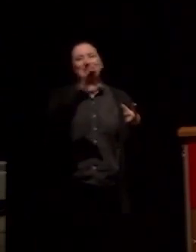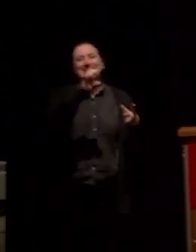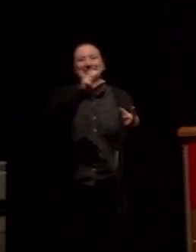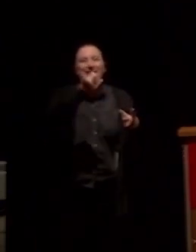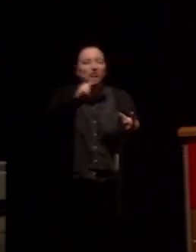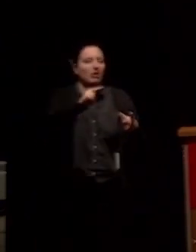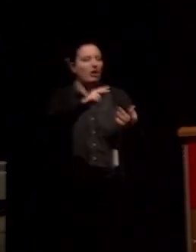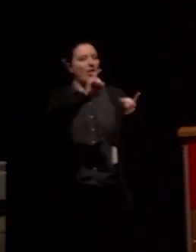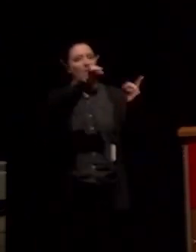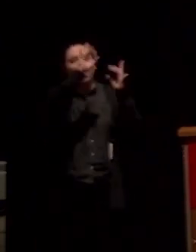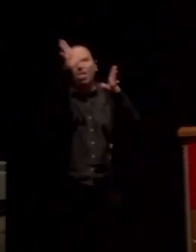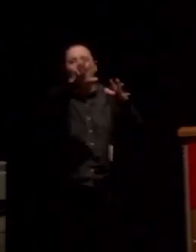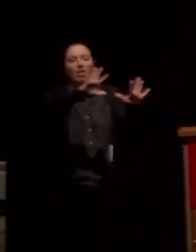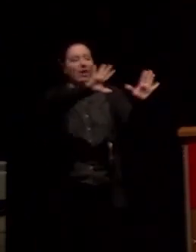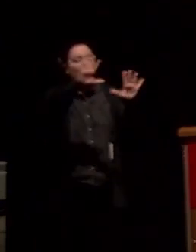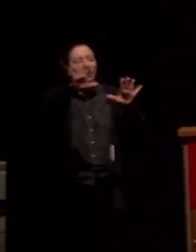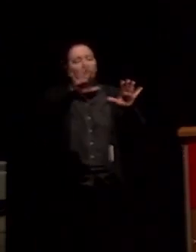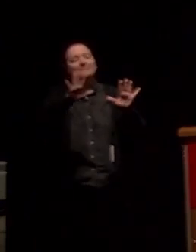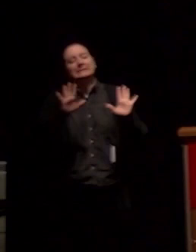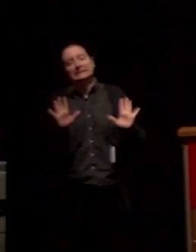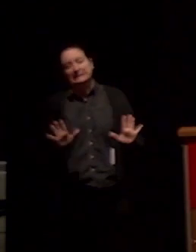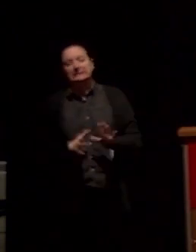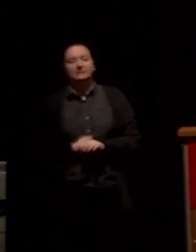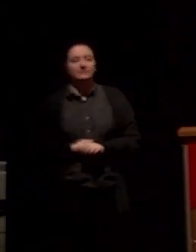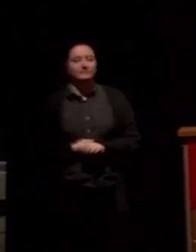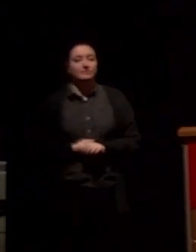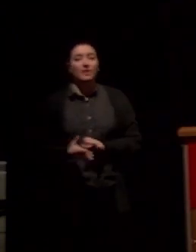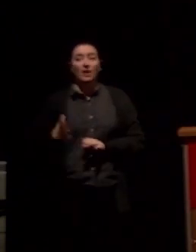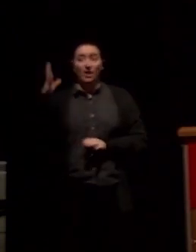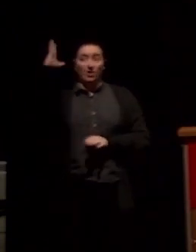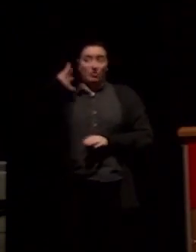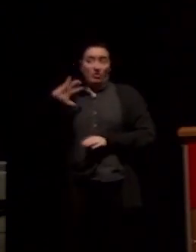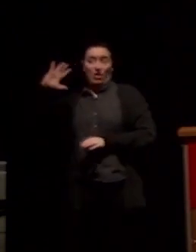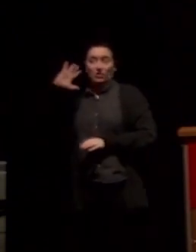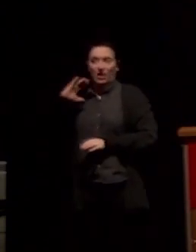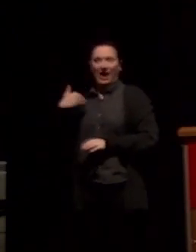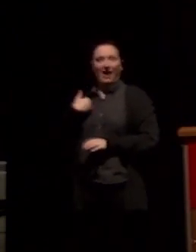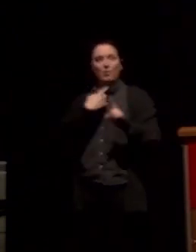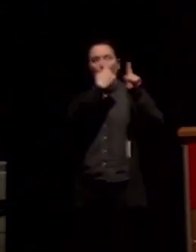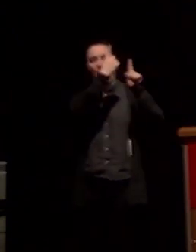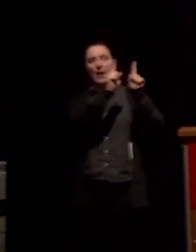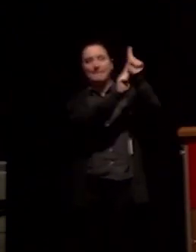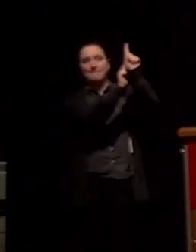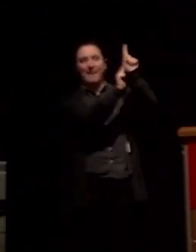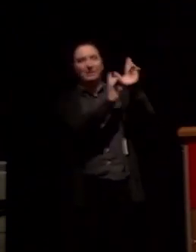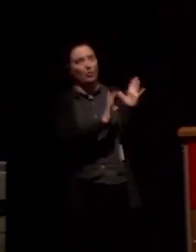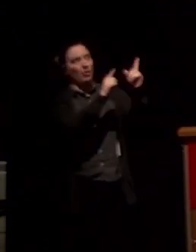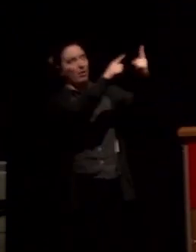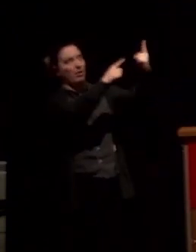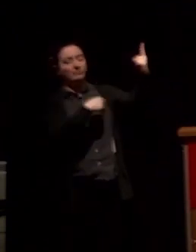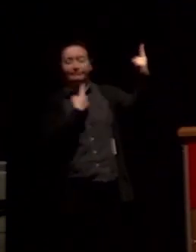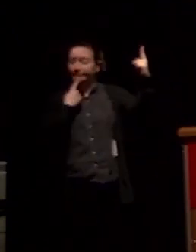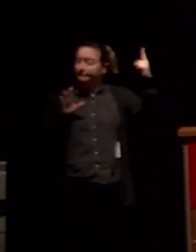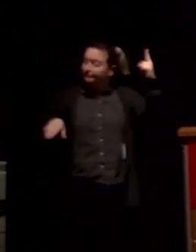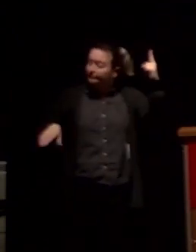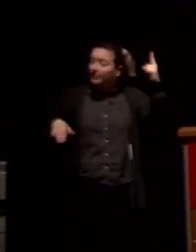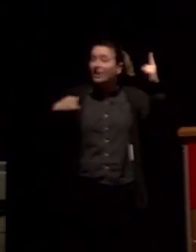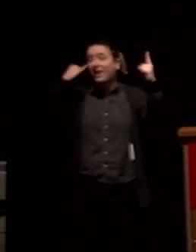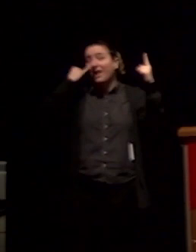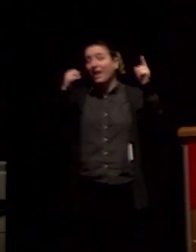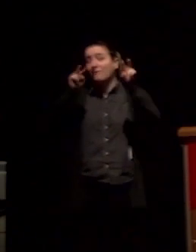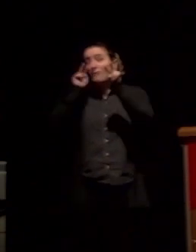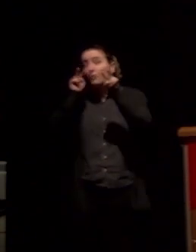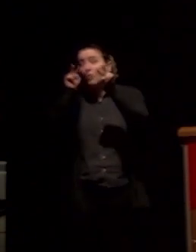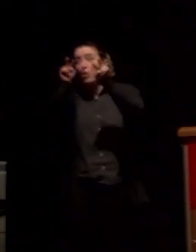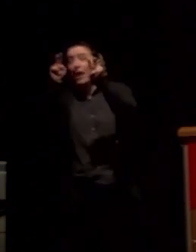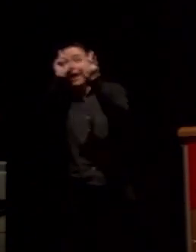mentor early in my career who said, when you look ahead and you see how much you need to do, you need to look behind you and see how far